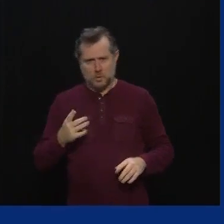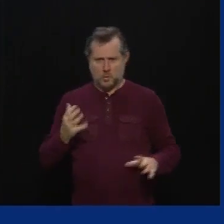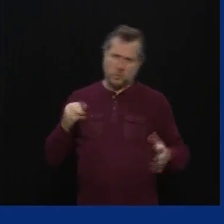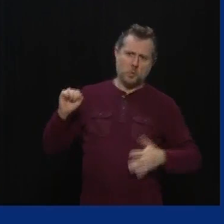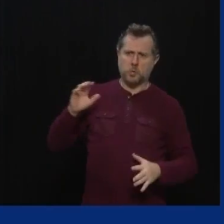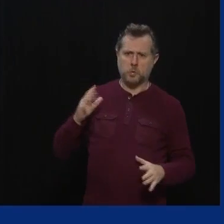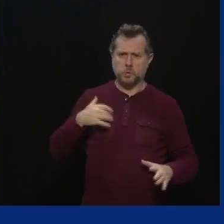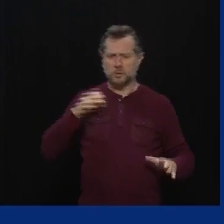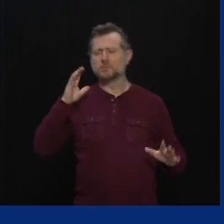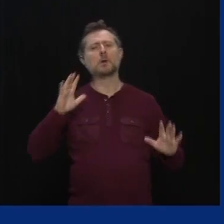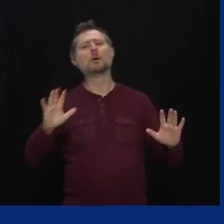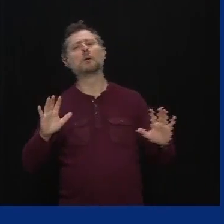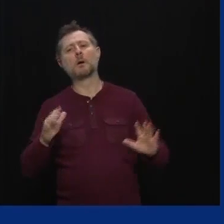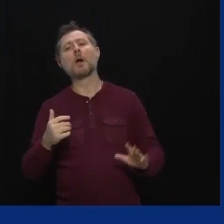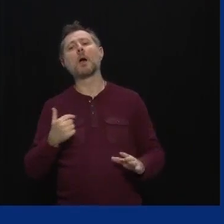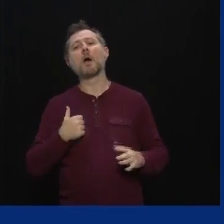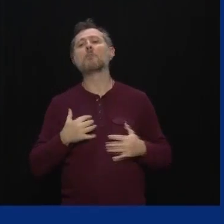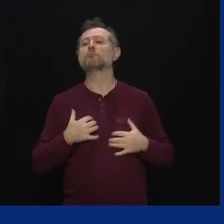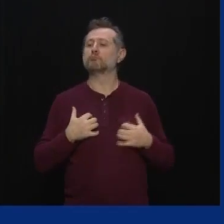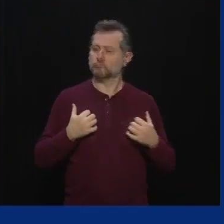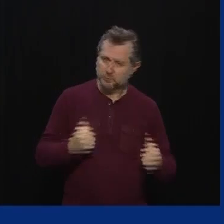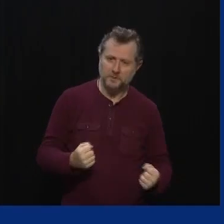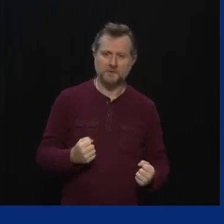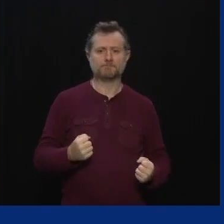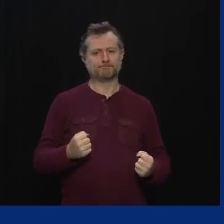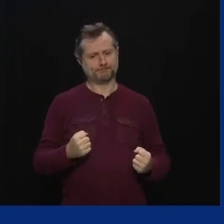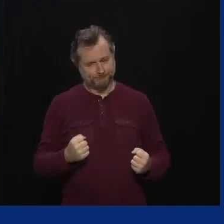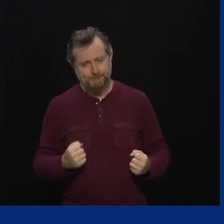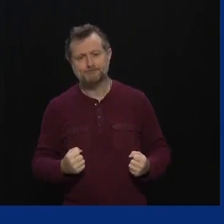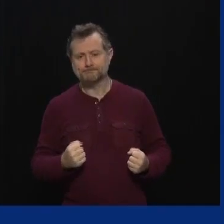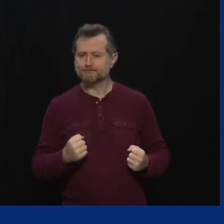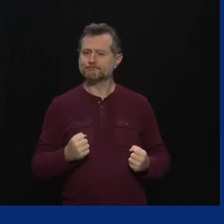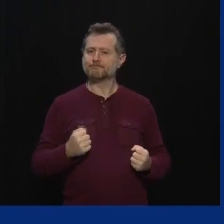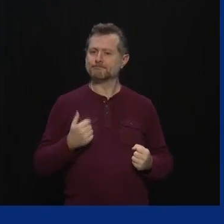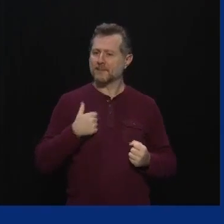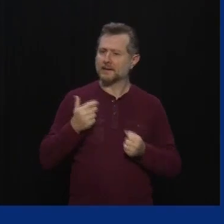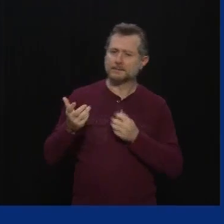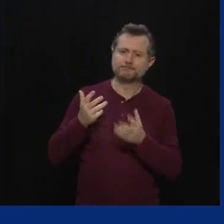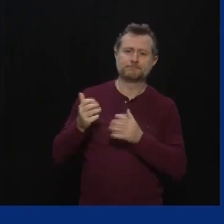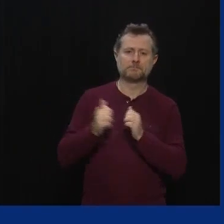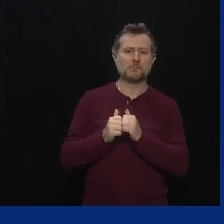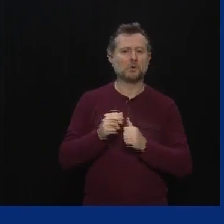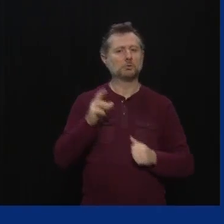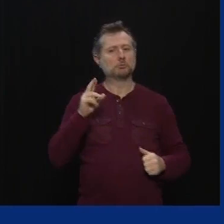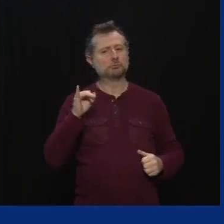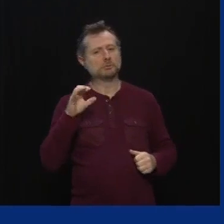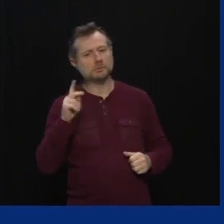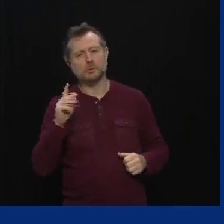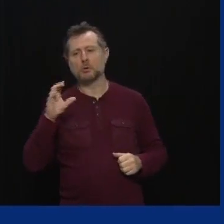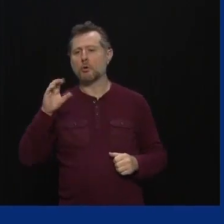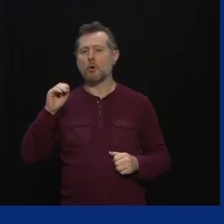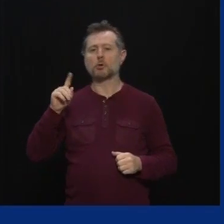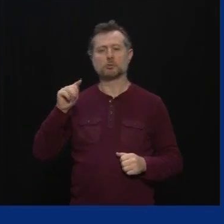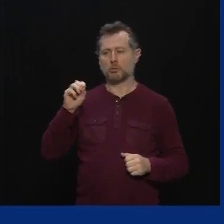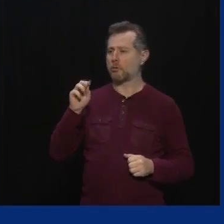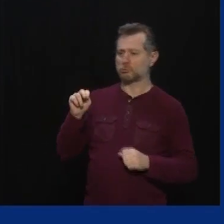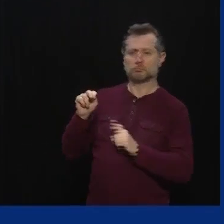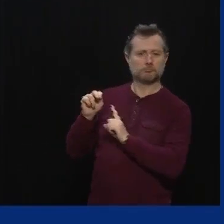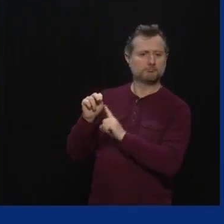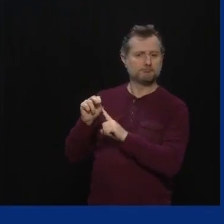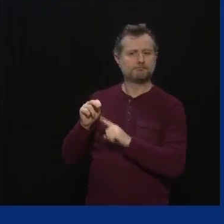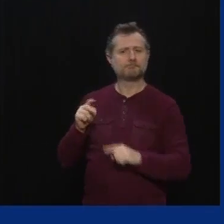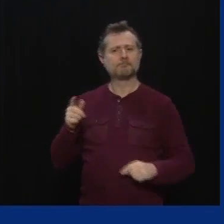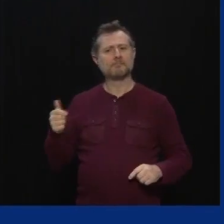very confident in that process, working very closely with Rick Cotton and the Port Authority, who also understand my